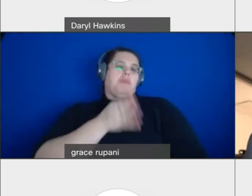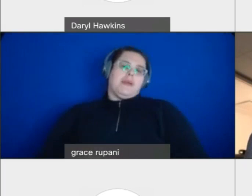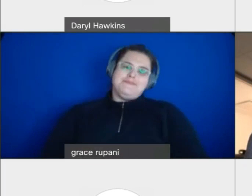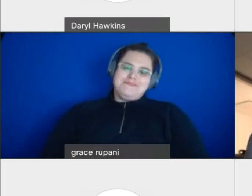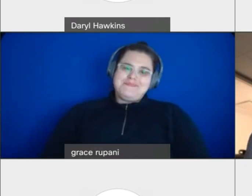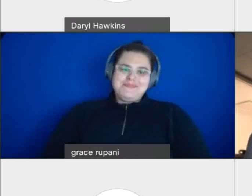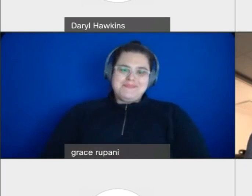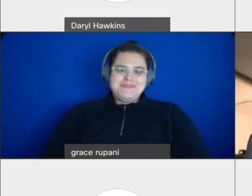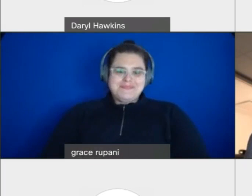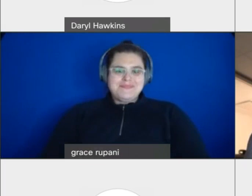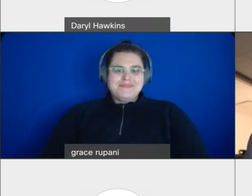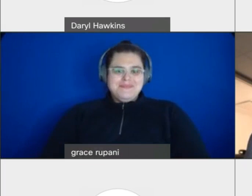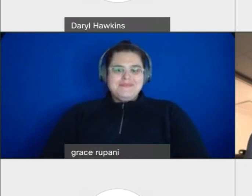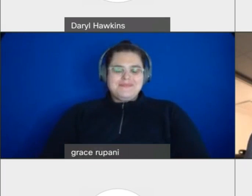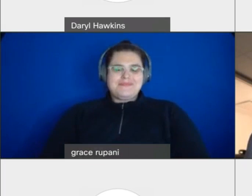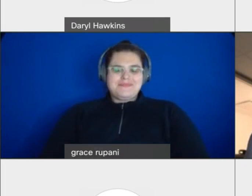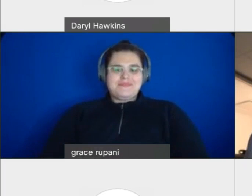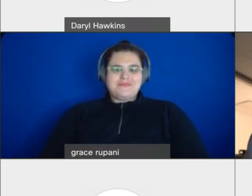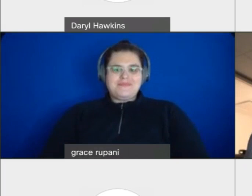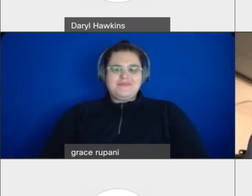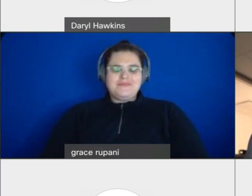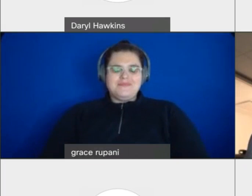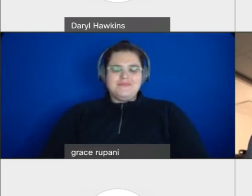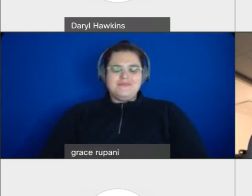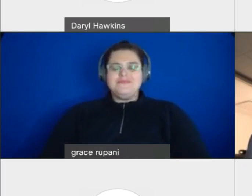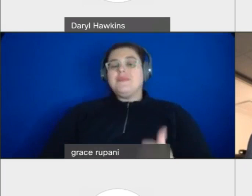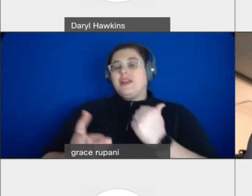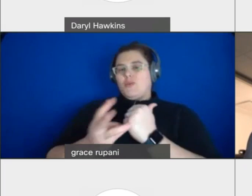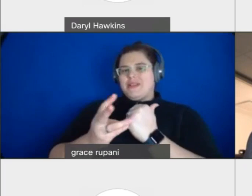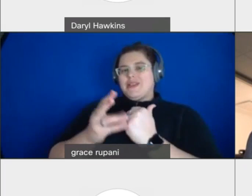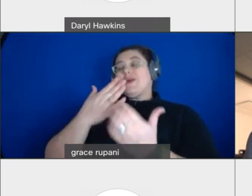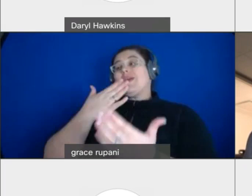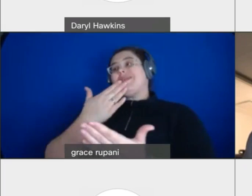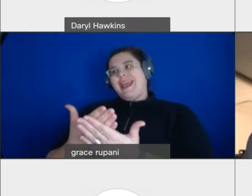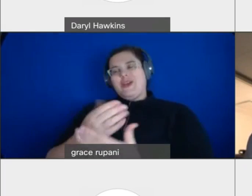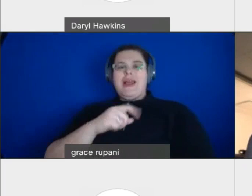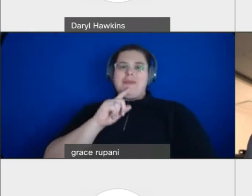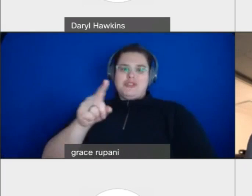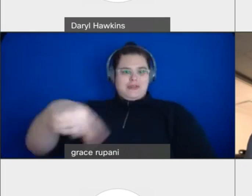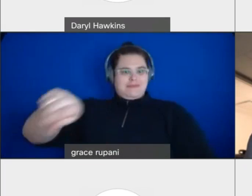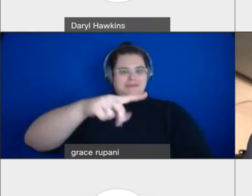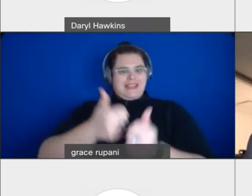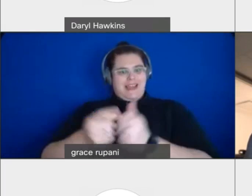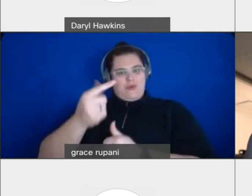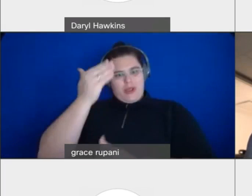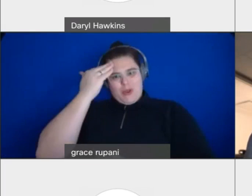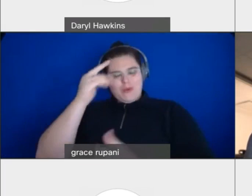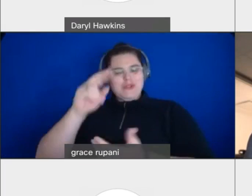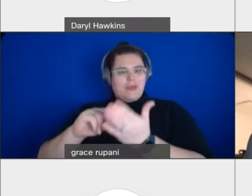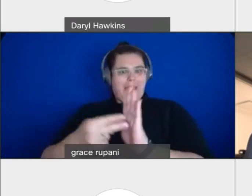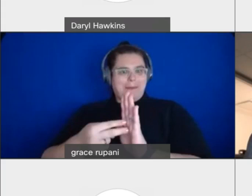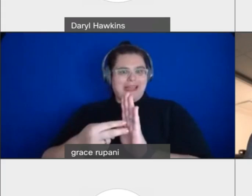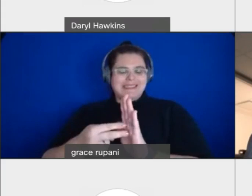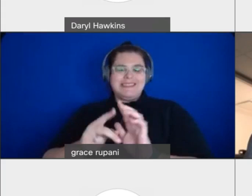Thank you for that. And by looking up, I'm sure everyone knows what that means, but I just will